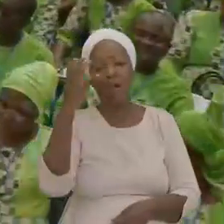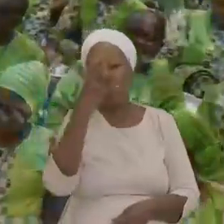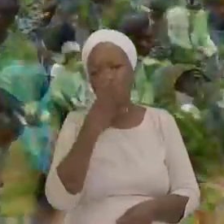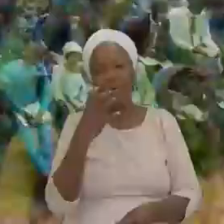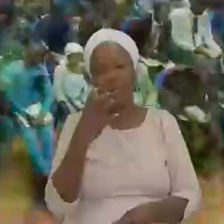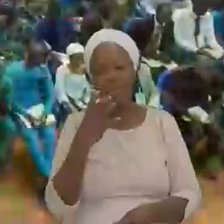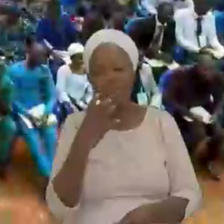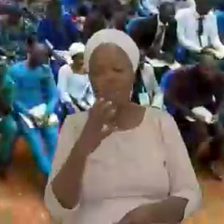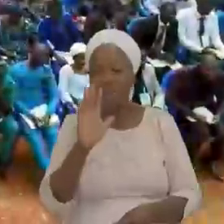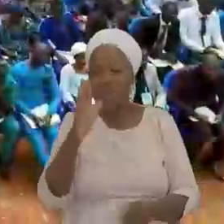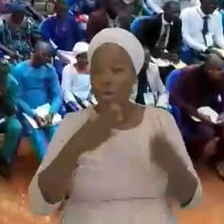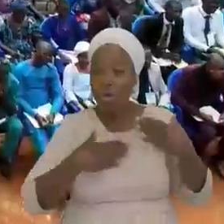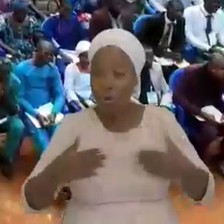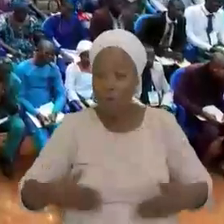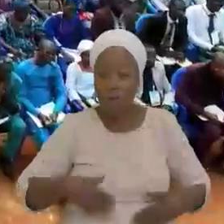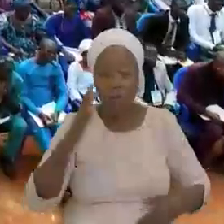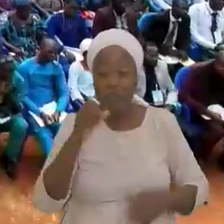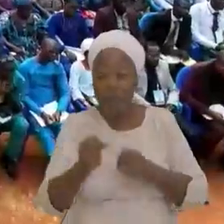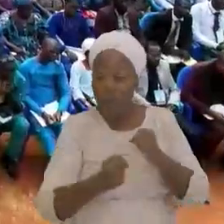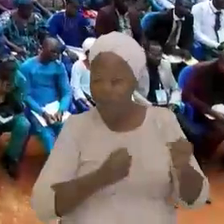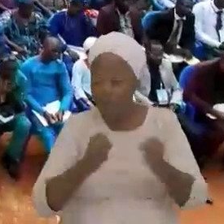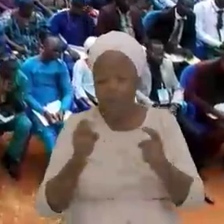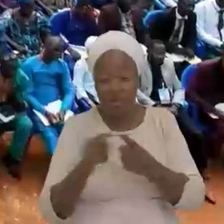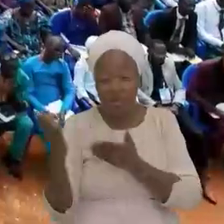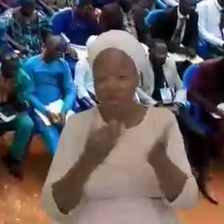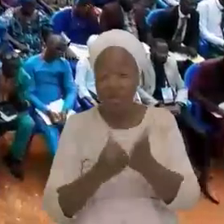your body will fight to bring it back.